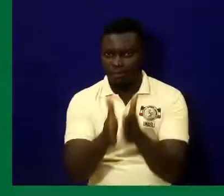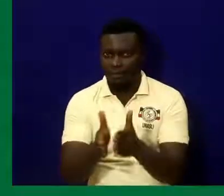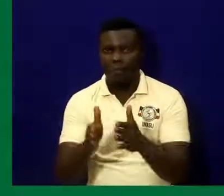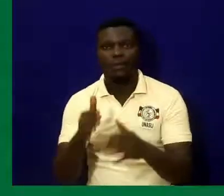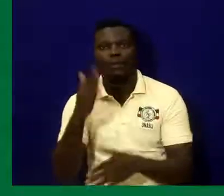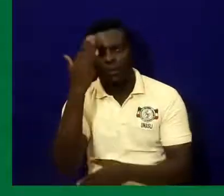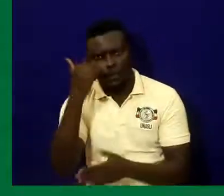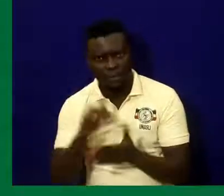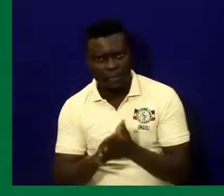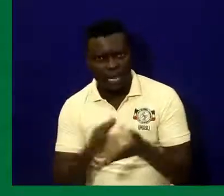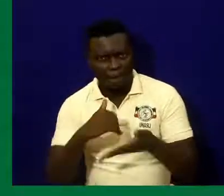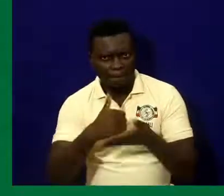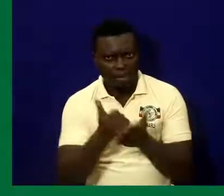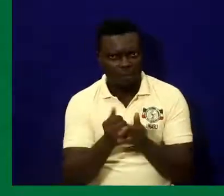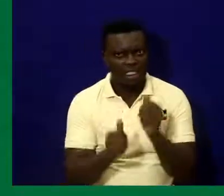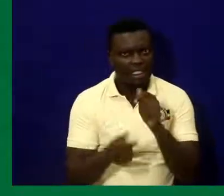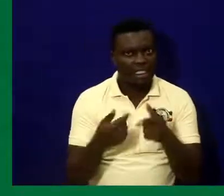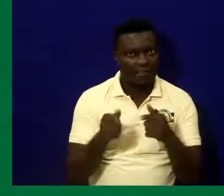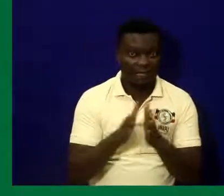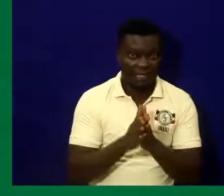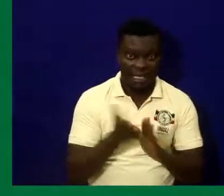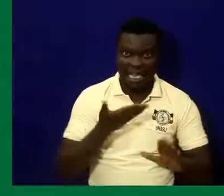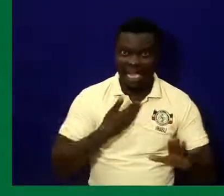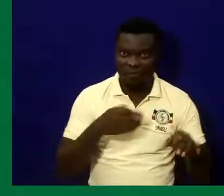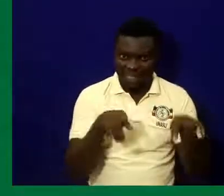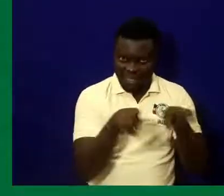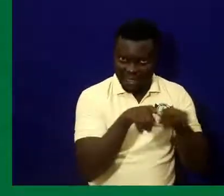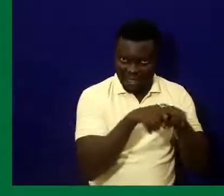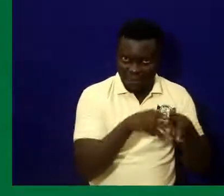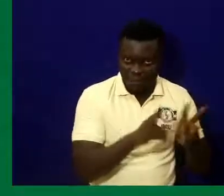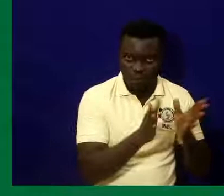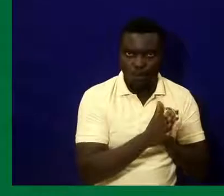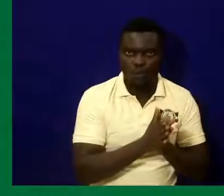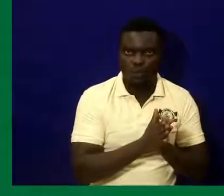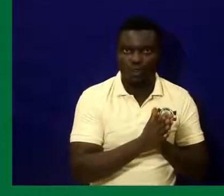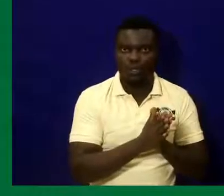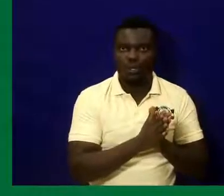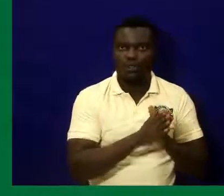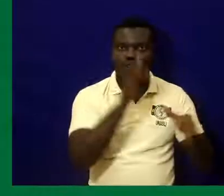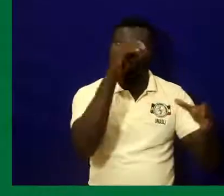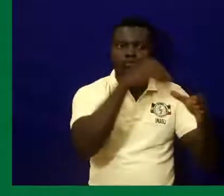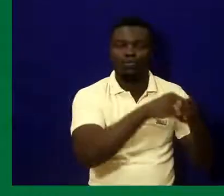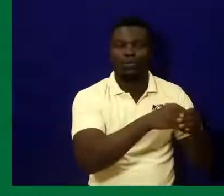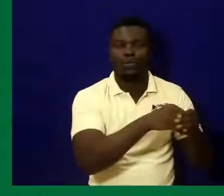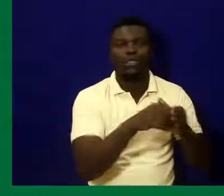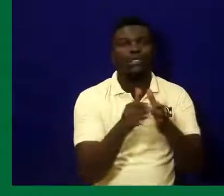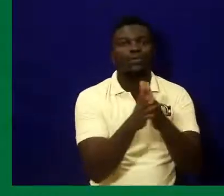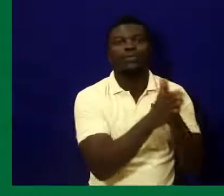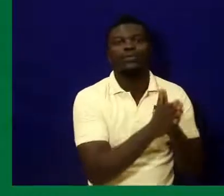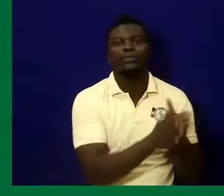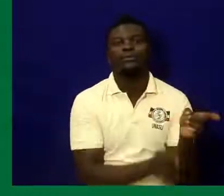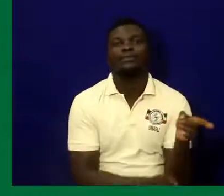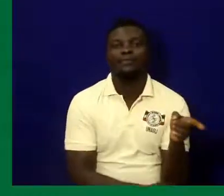that those which are similar in a way appear together.